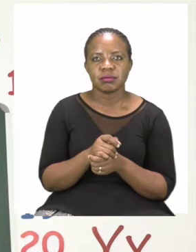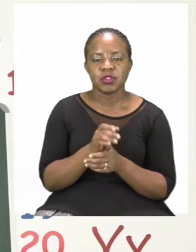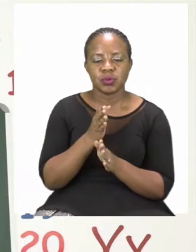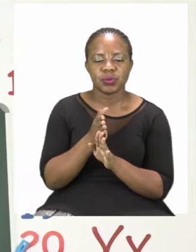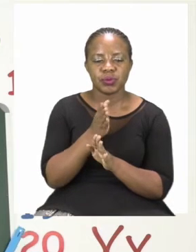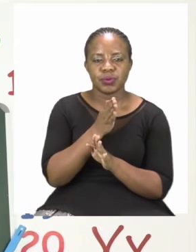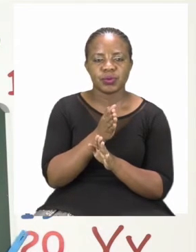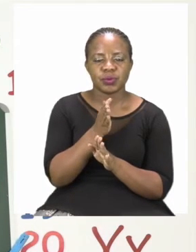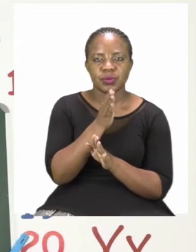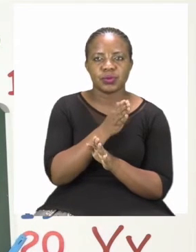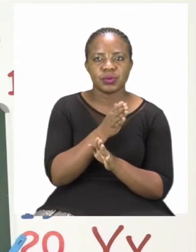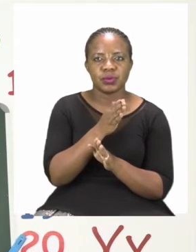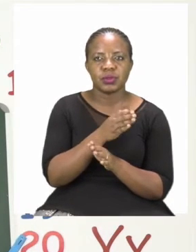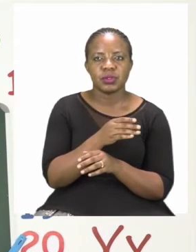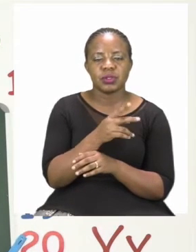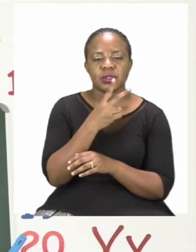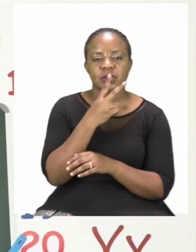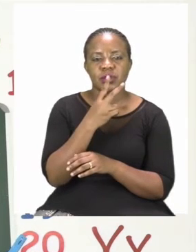backwards.